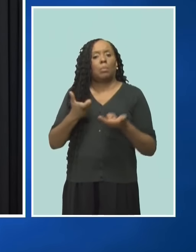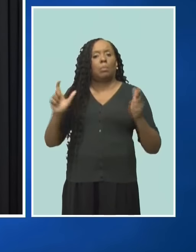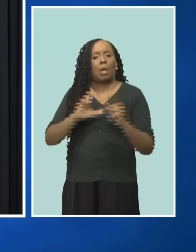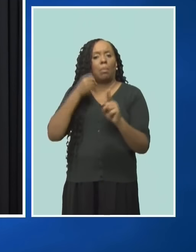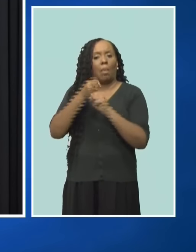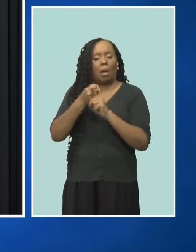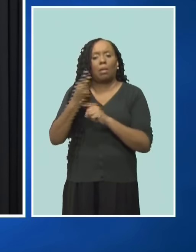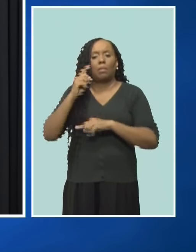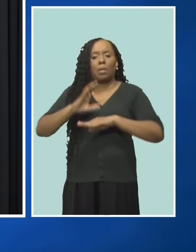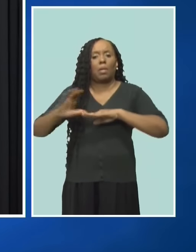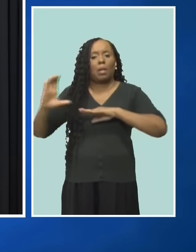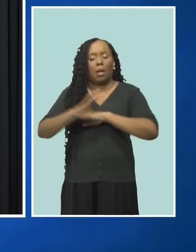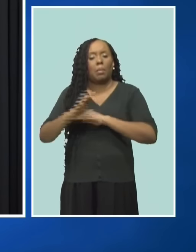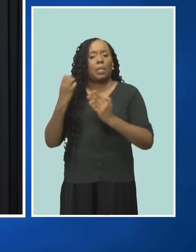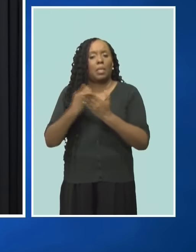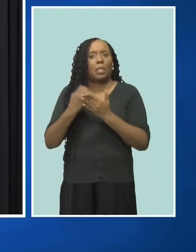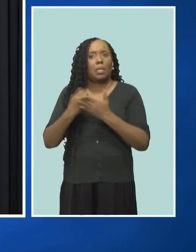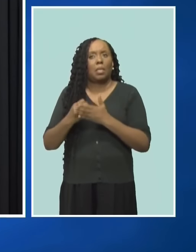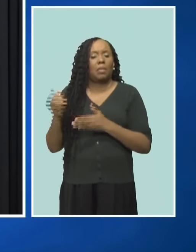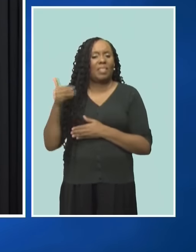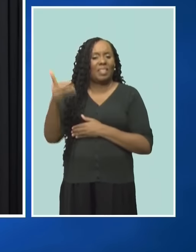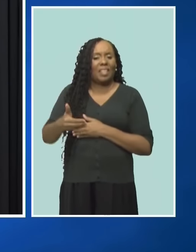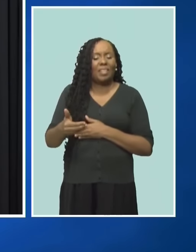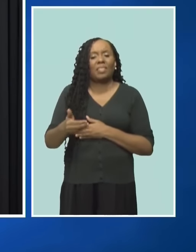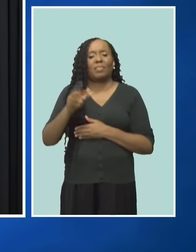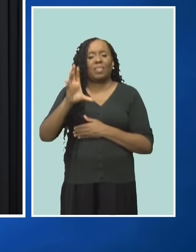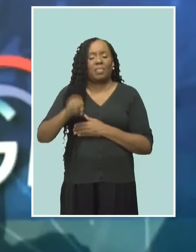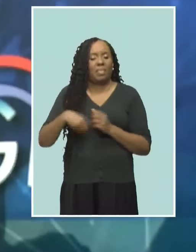impact on Caribbean economies over the next 50 years.